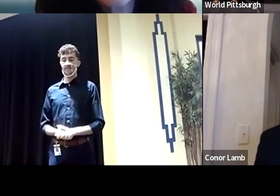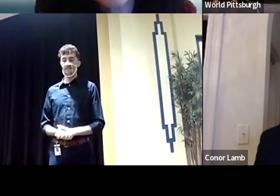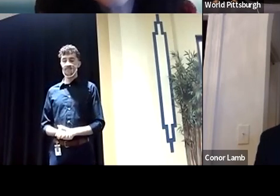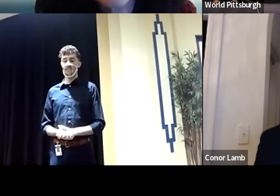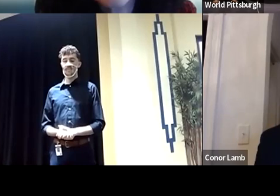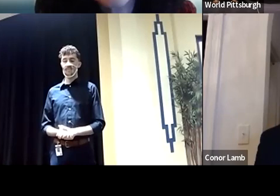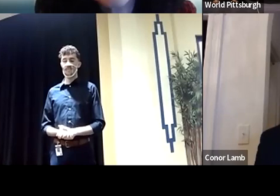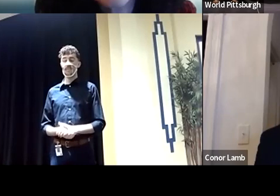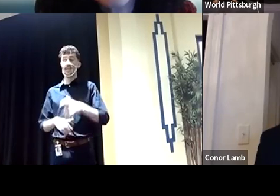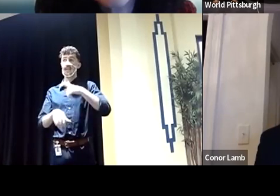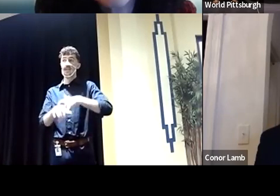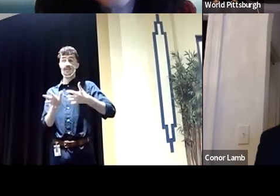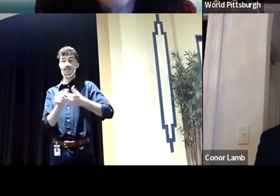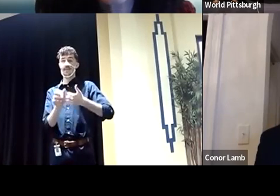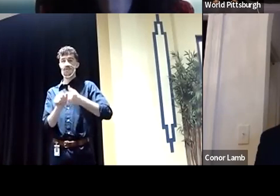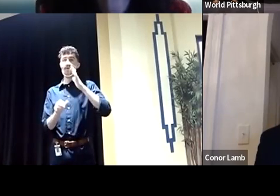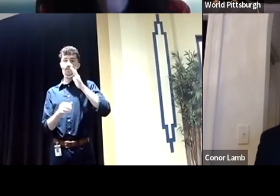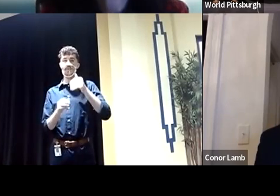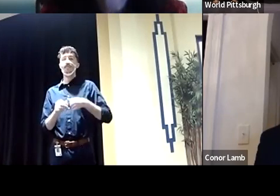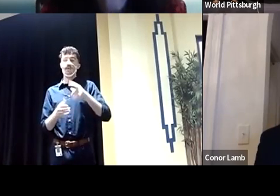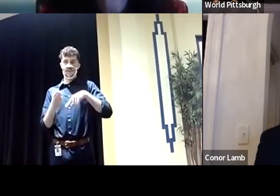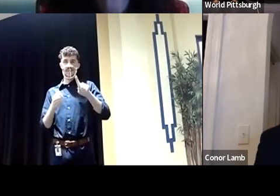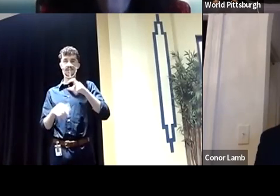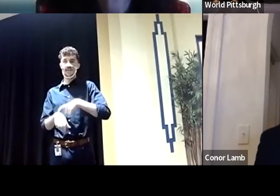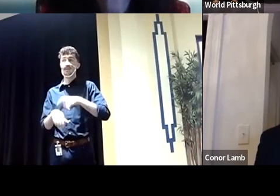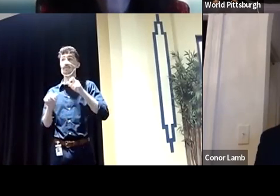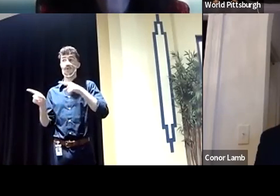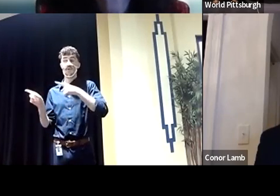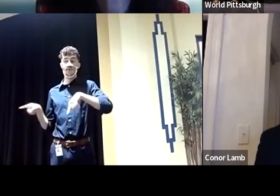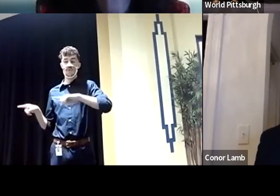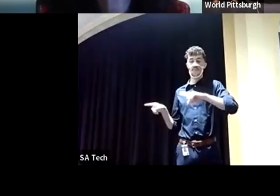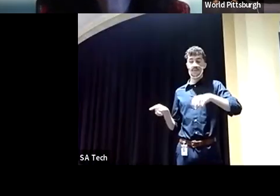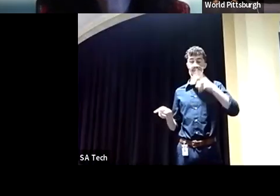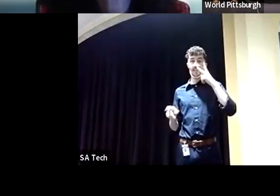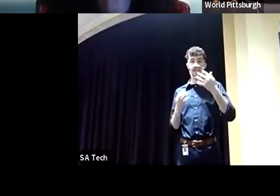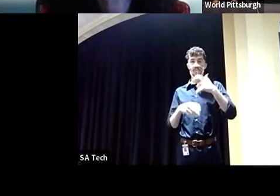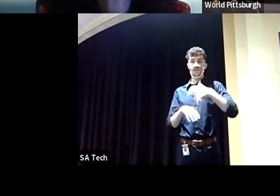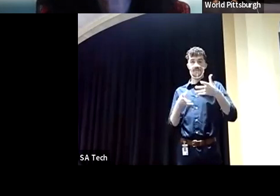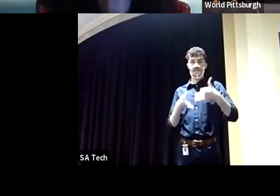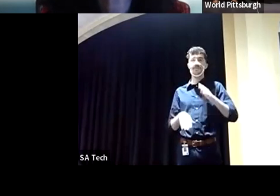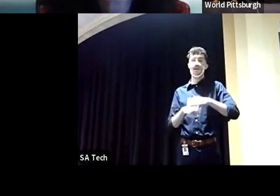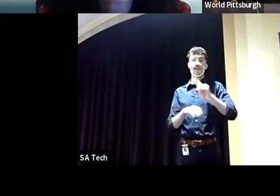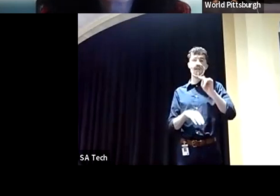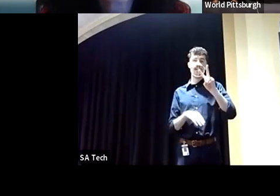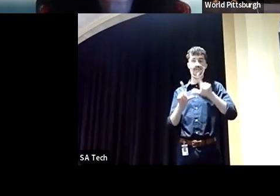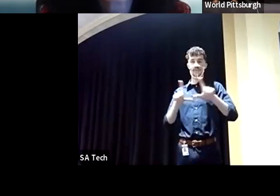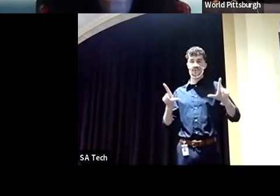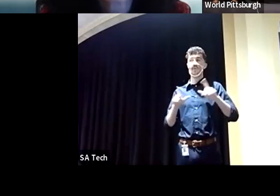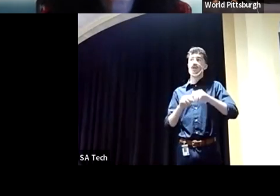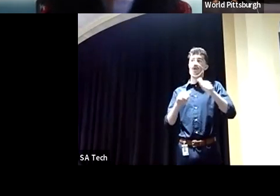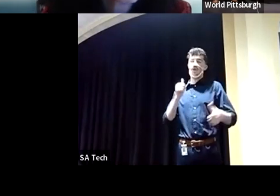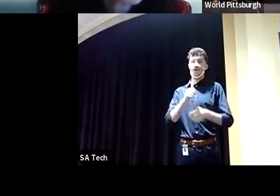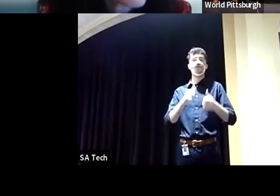Our timekeeper will be keeping track of time, and you will be able to see the time you have left on the TV screen below the moderator's table.